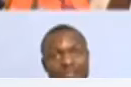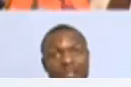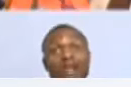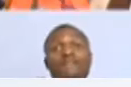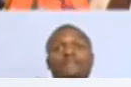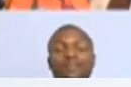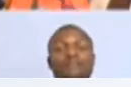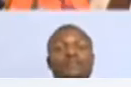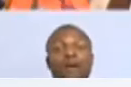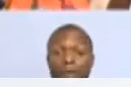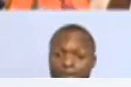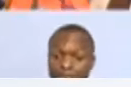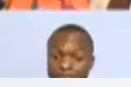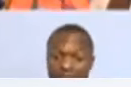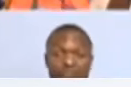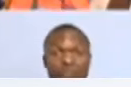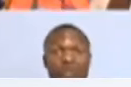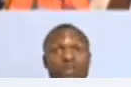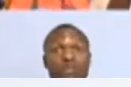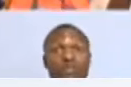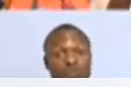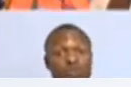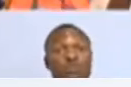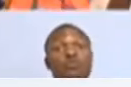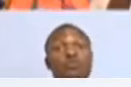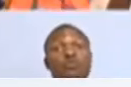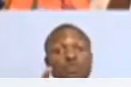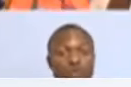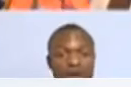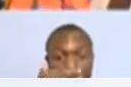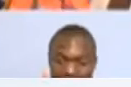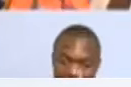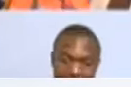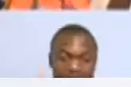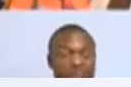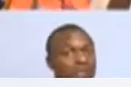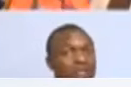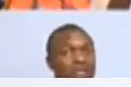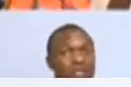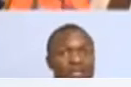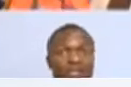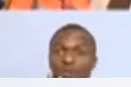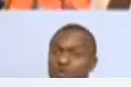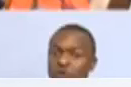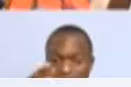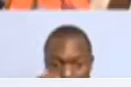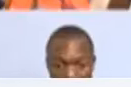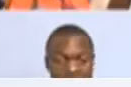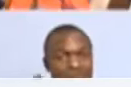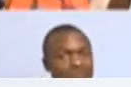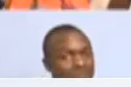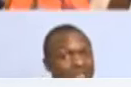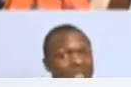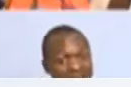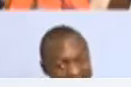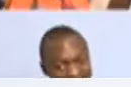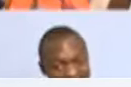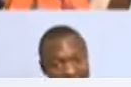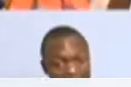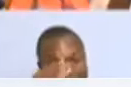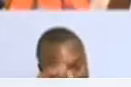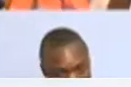production throughout the year. Throughout the year. No planting month, because every month is planting